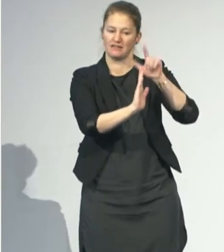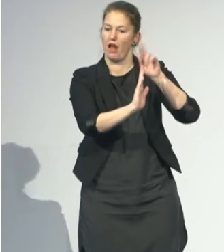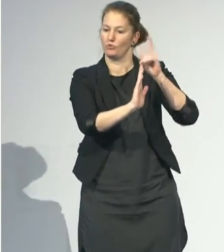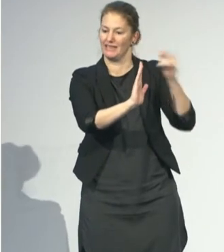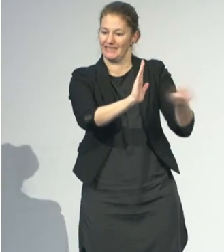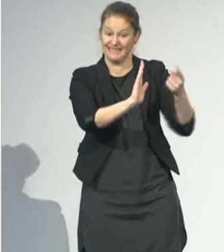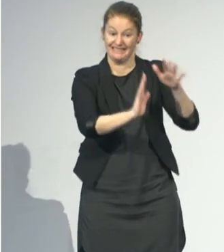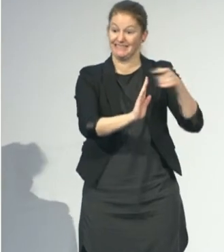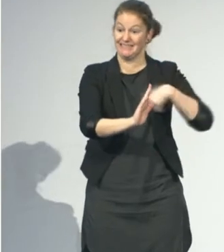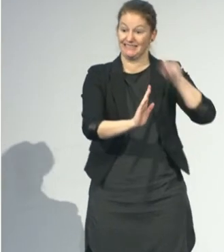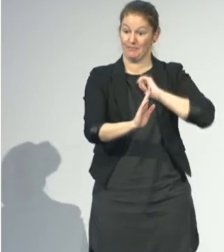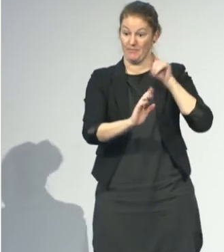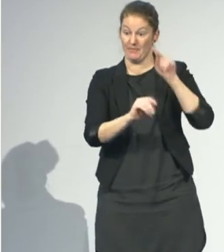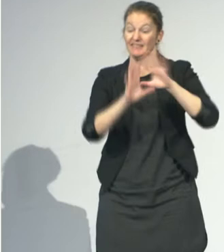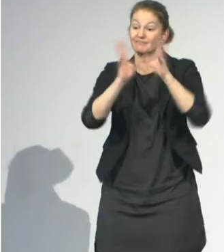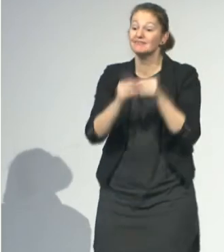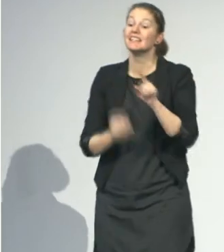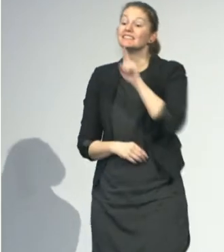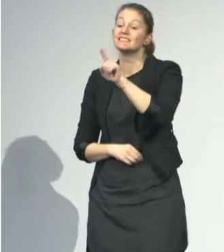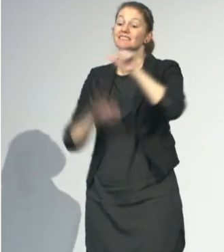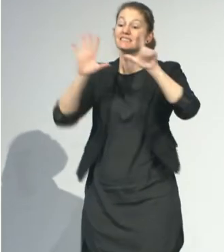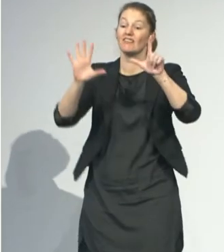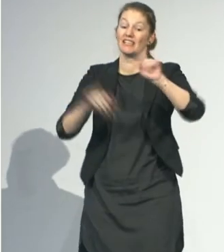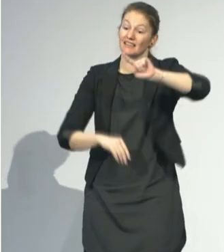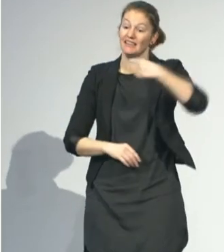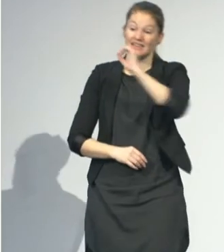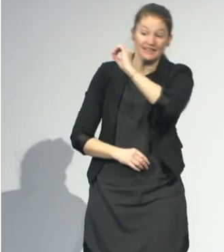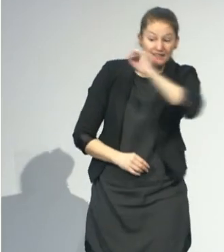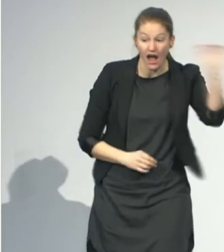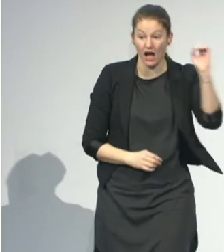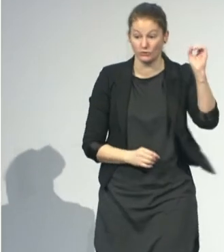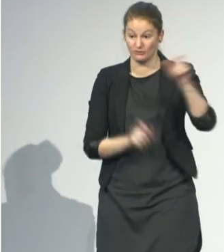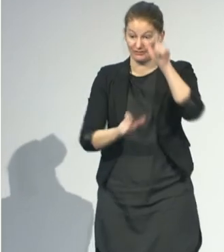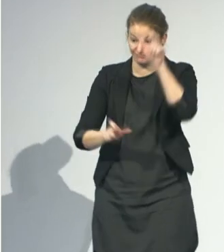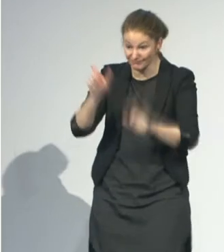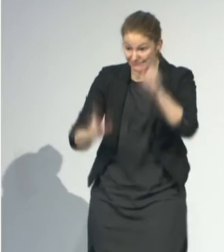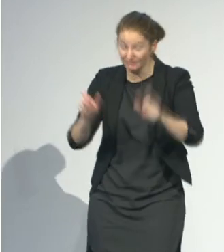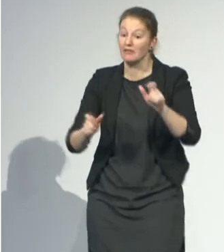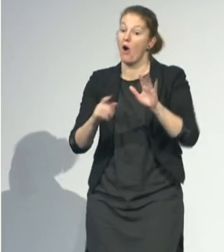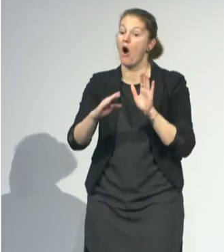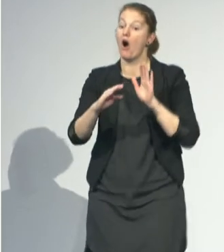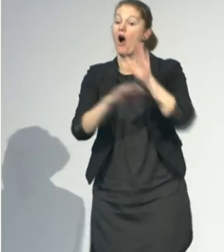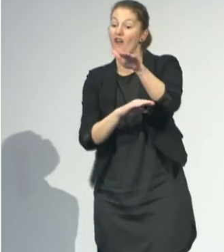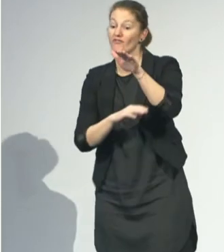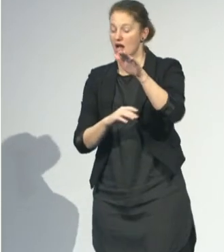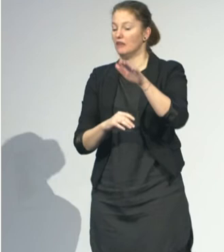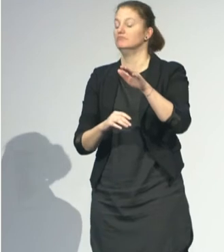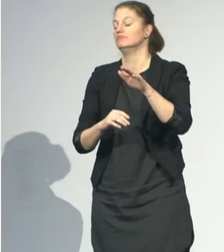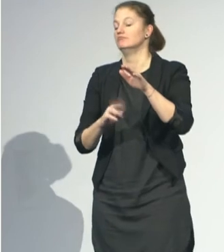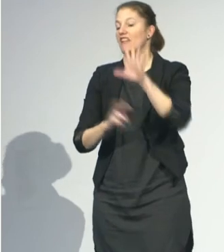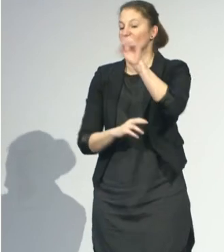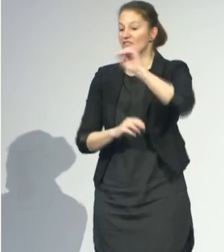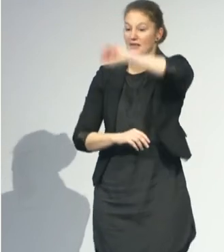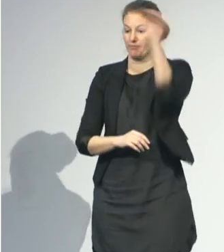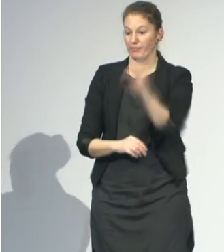70,000 people, more than 56% people with disabilities, 48% women.